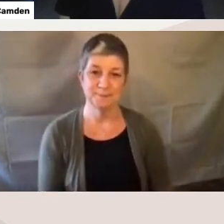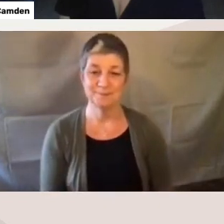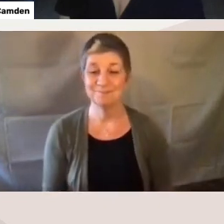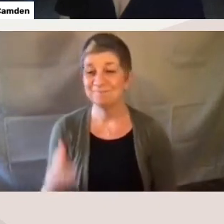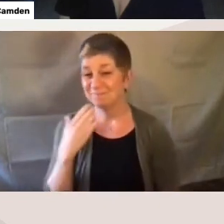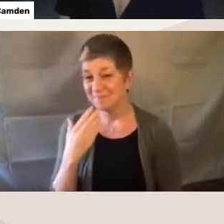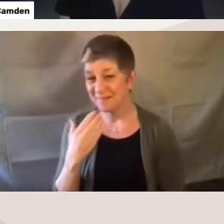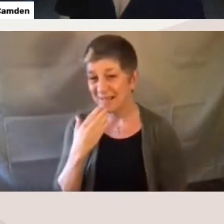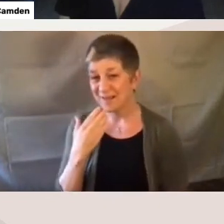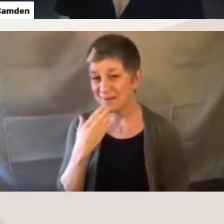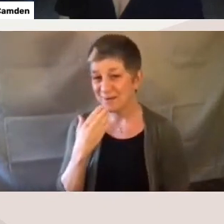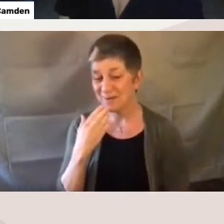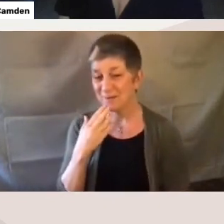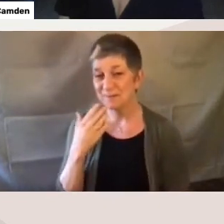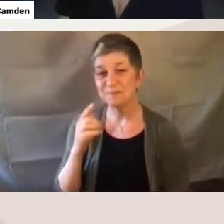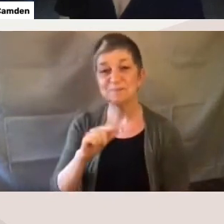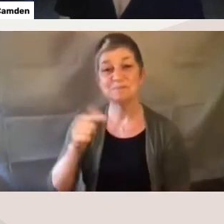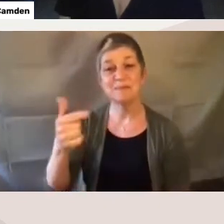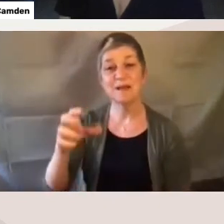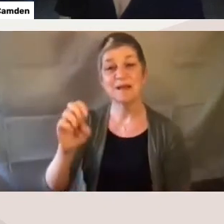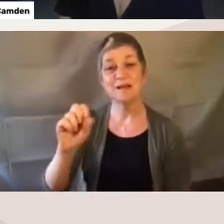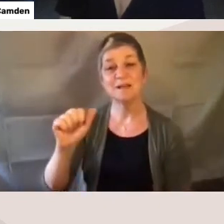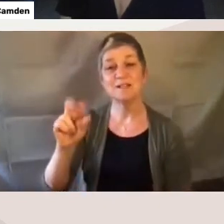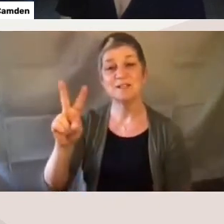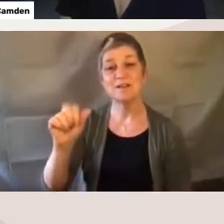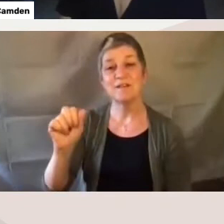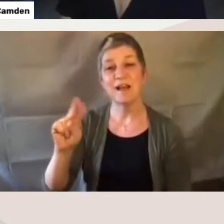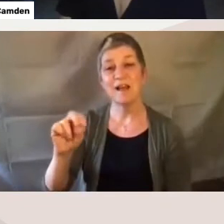Thank you, Roxana. Savannah?